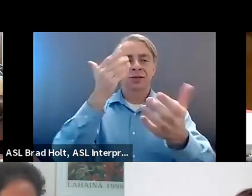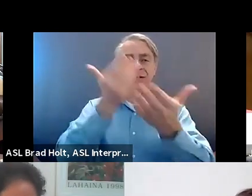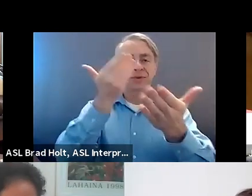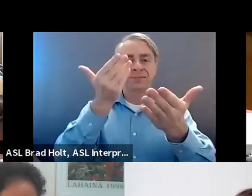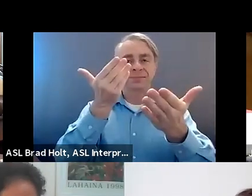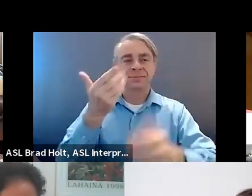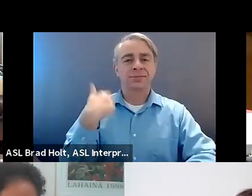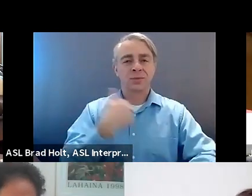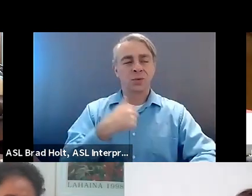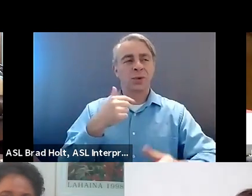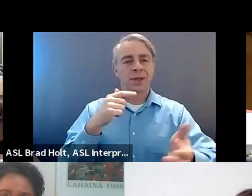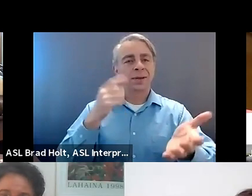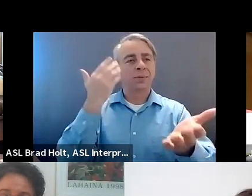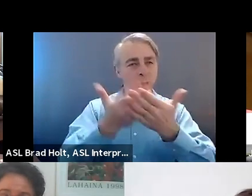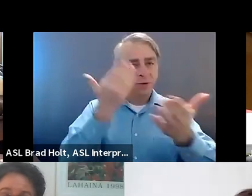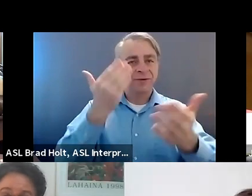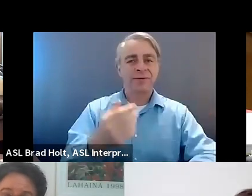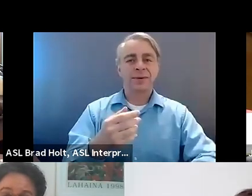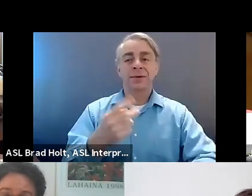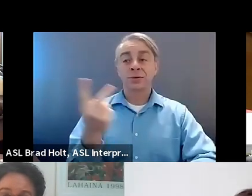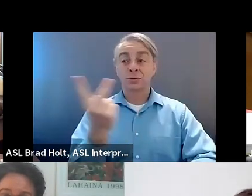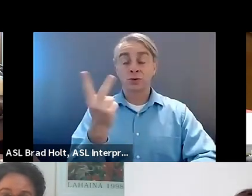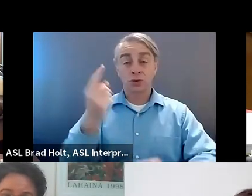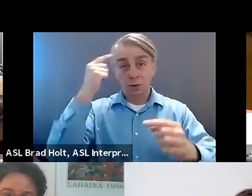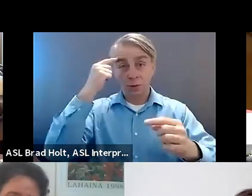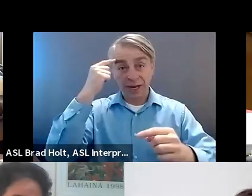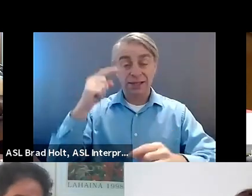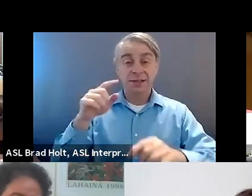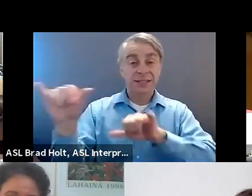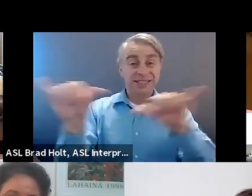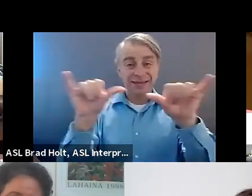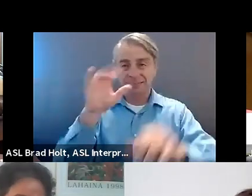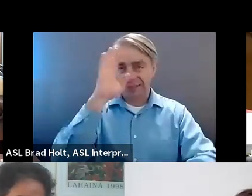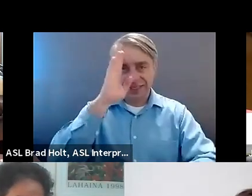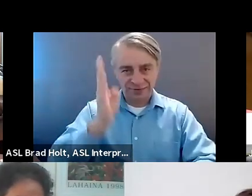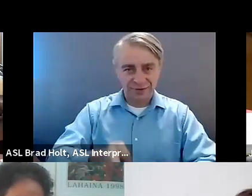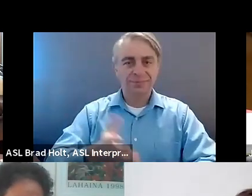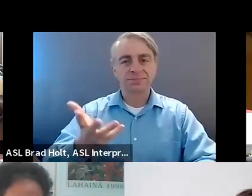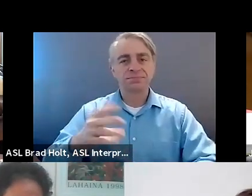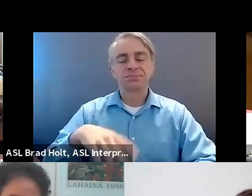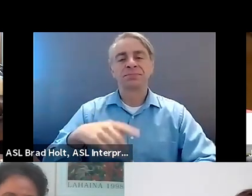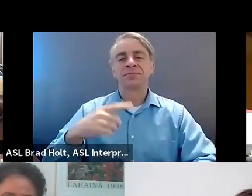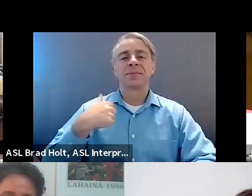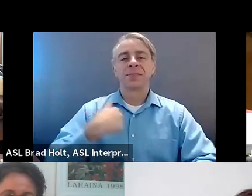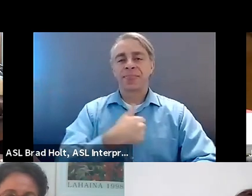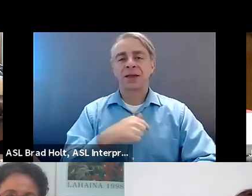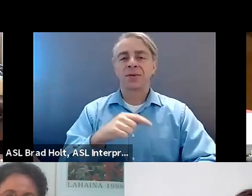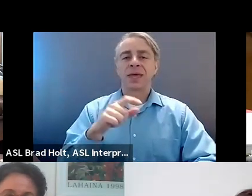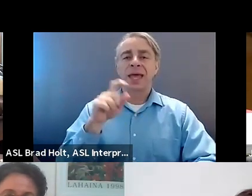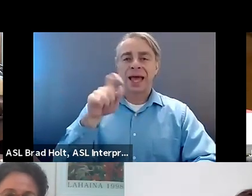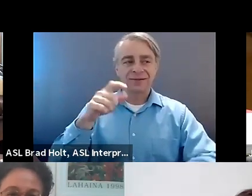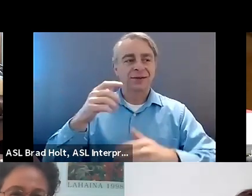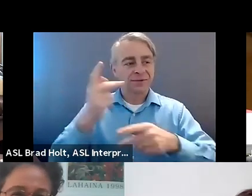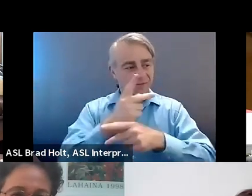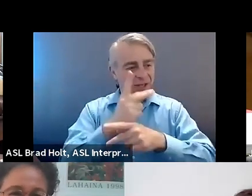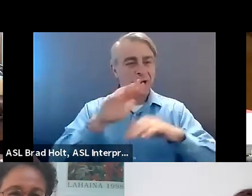are all unique, and that the goal of our learning has to be living into that potential is an idea you've